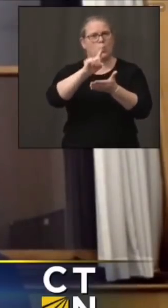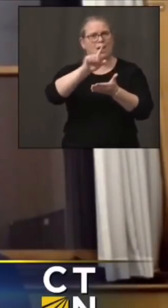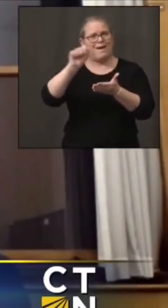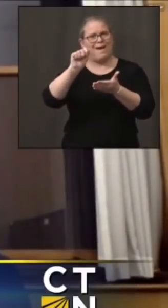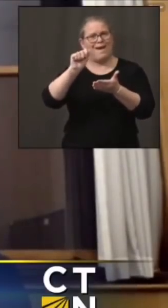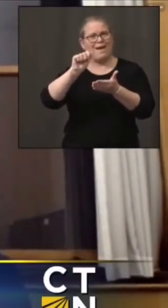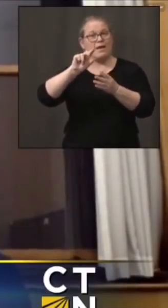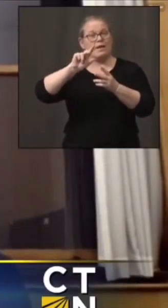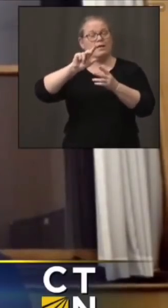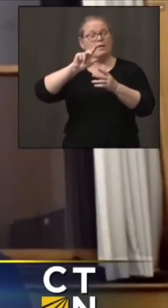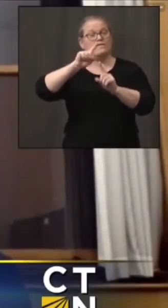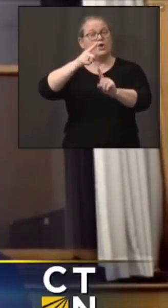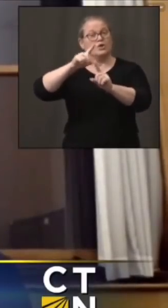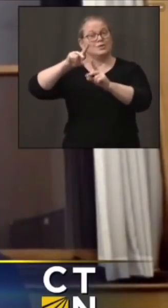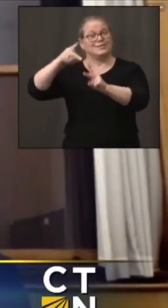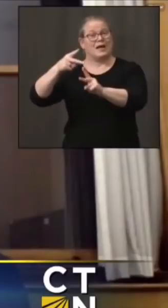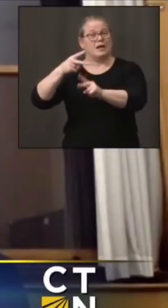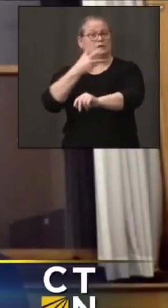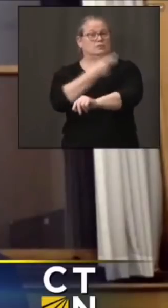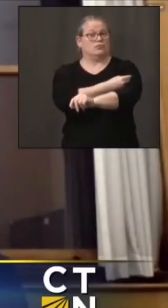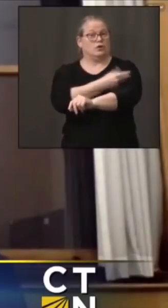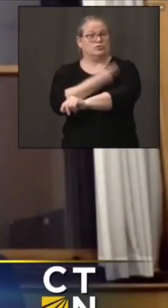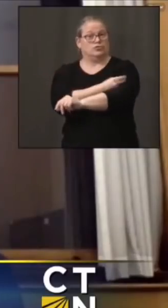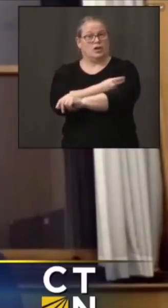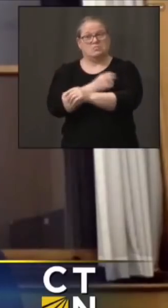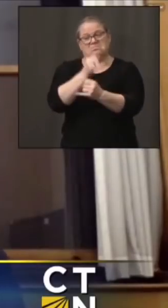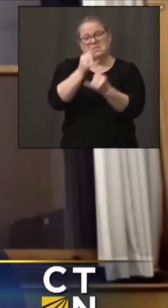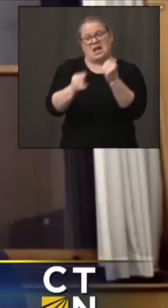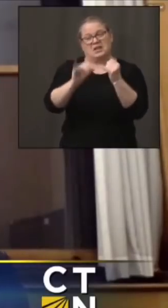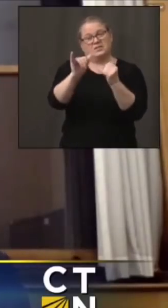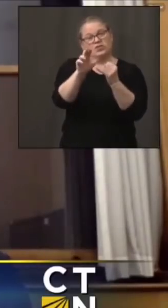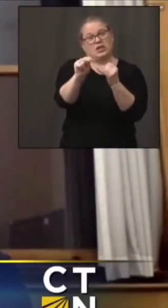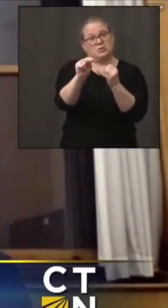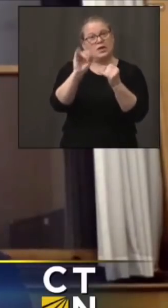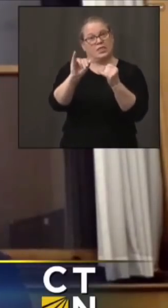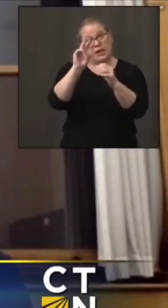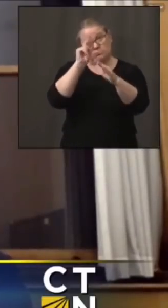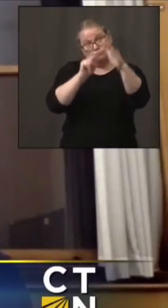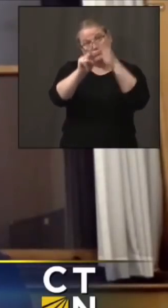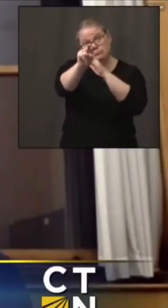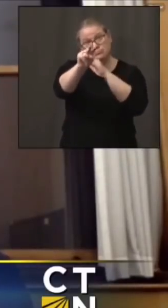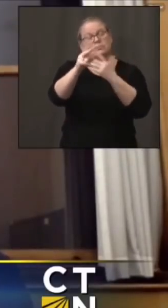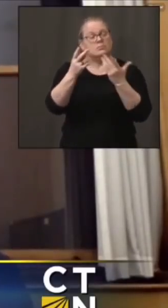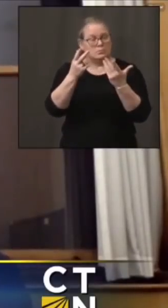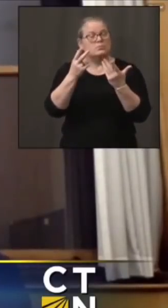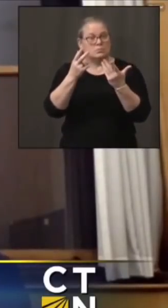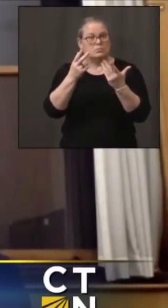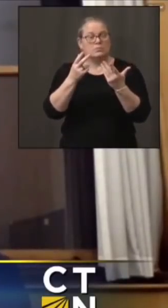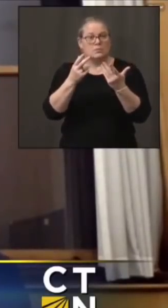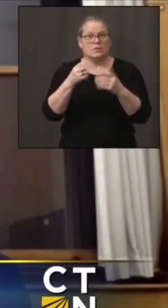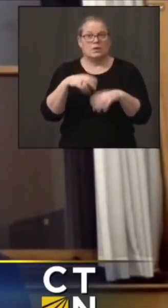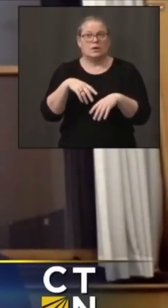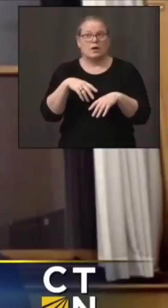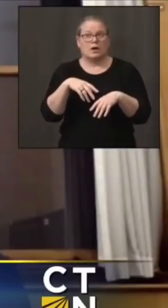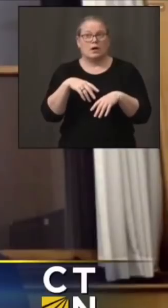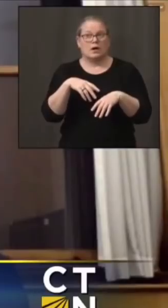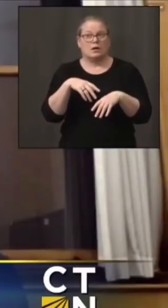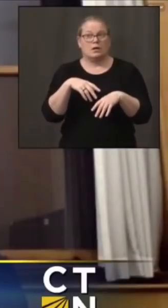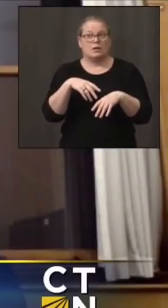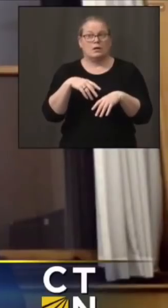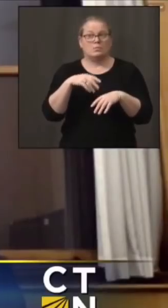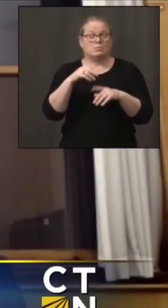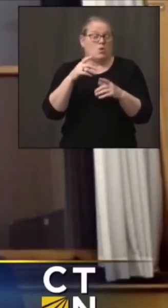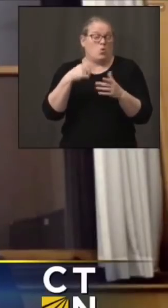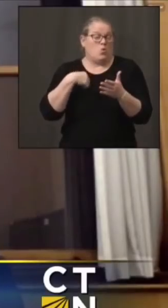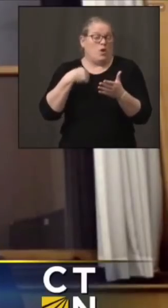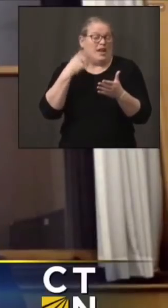on track for that. If anything, some of these milestones were, we had thought we'd get through the first round of nursing home vaccination clinics